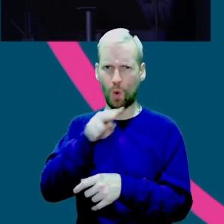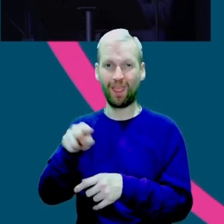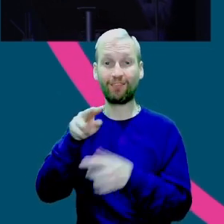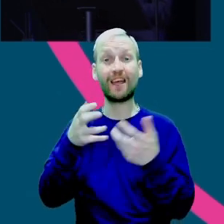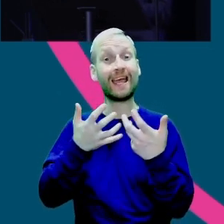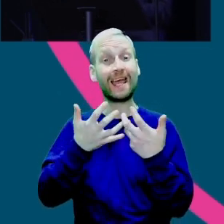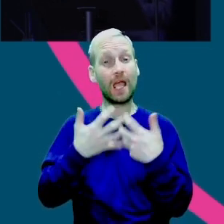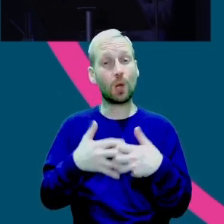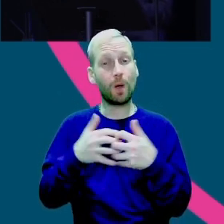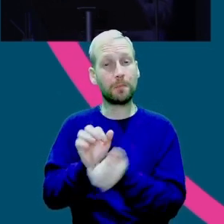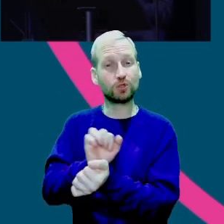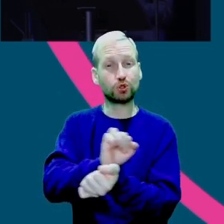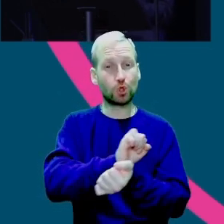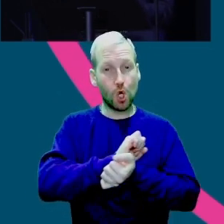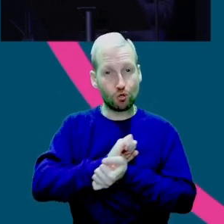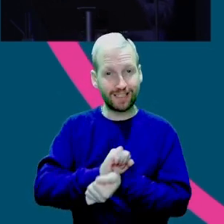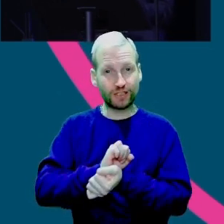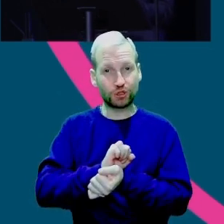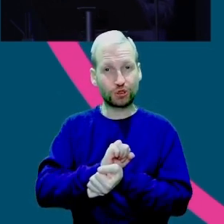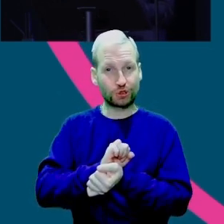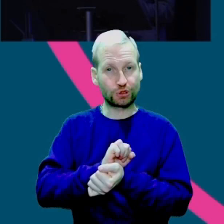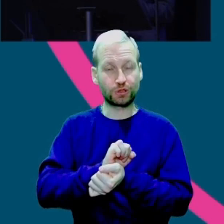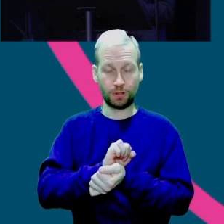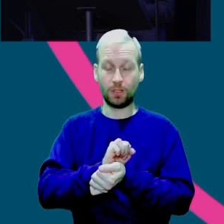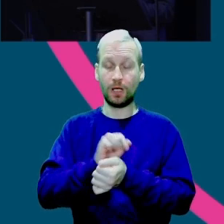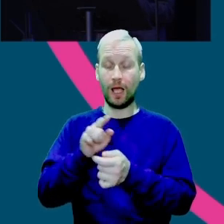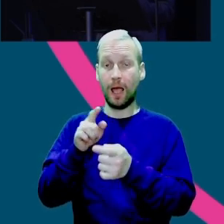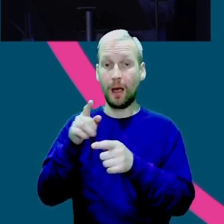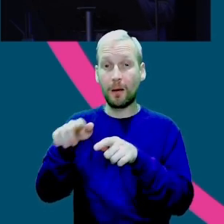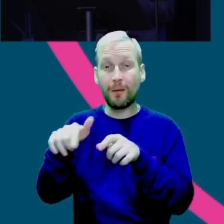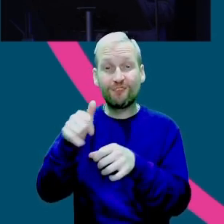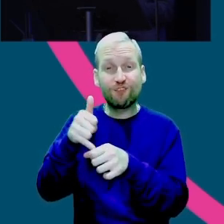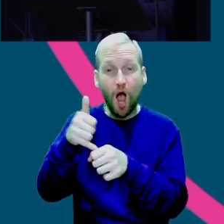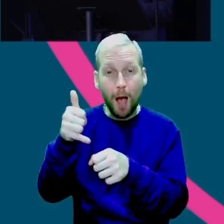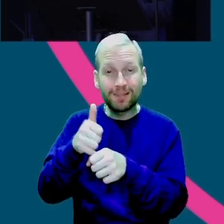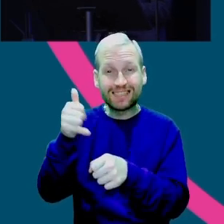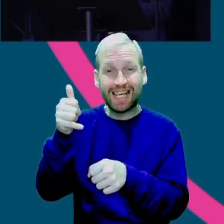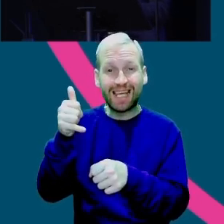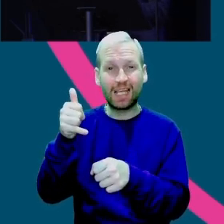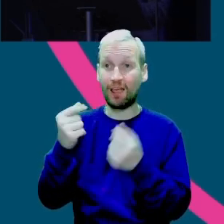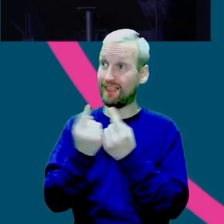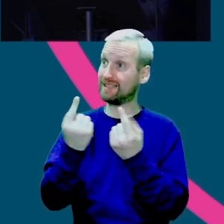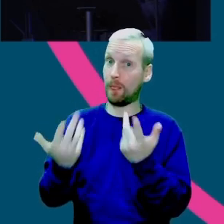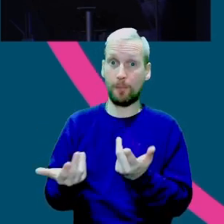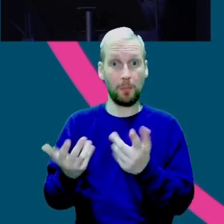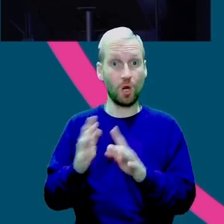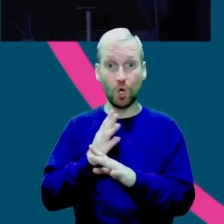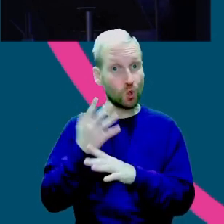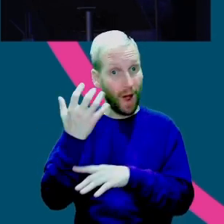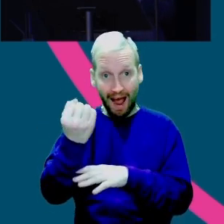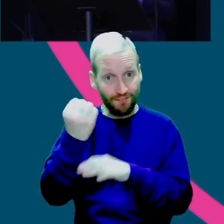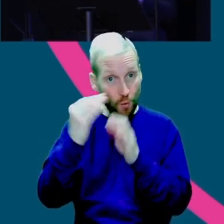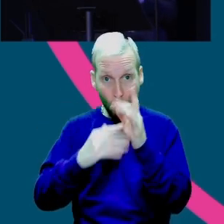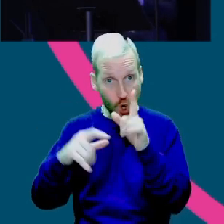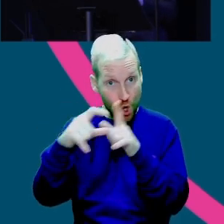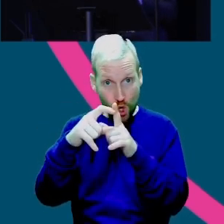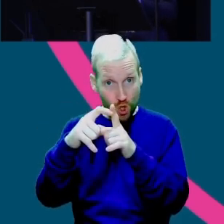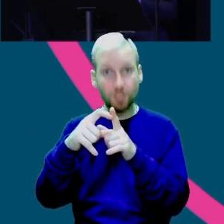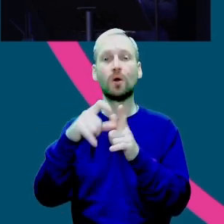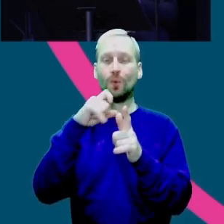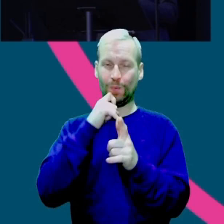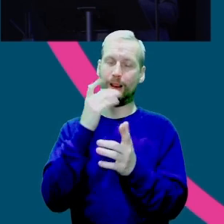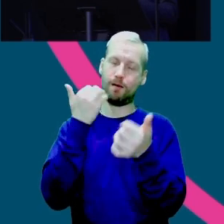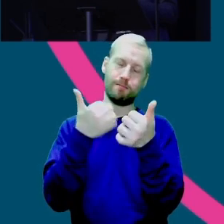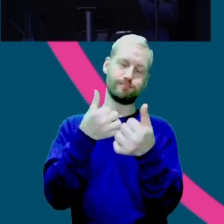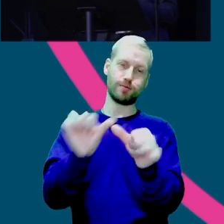equipment storage, we've got a dedicated pharmacy, so all the things that are lacking currently in our ward, we've been fortunate